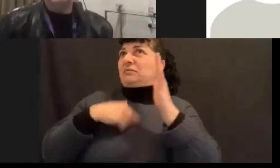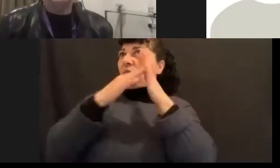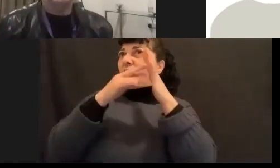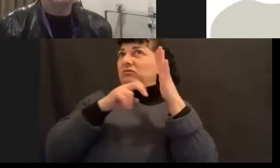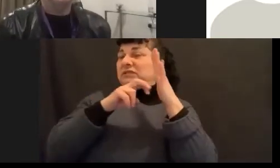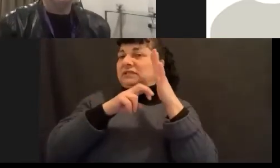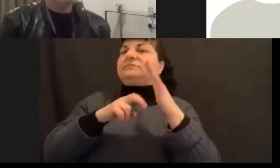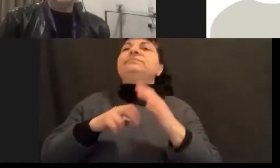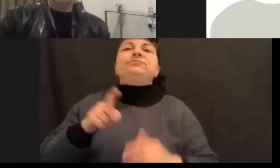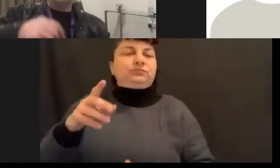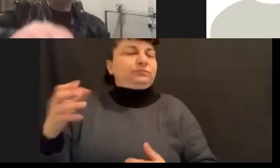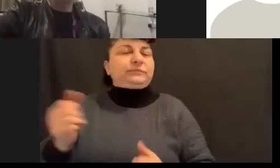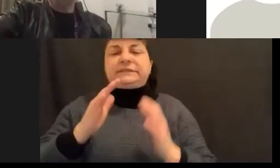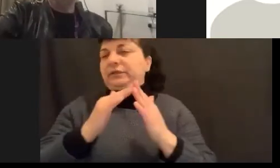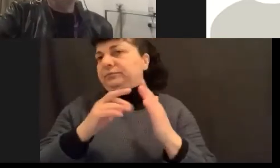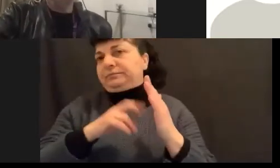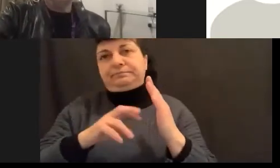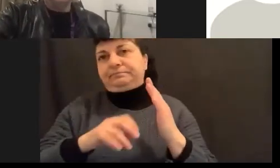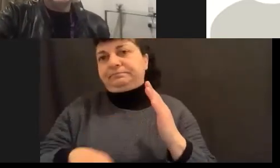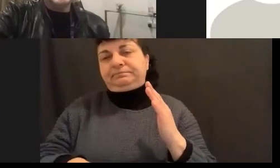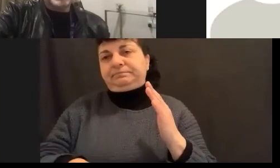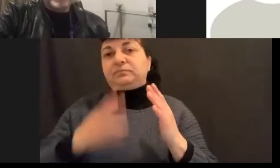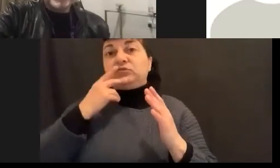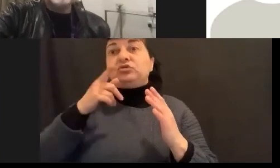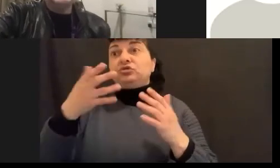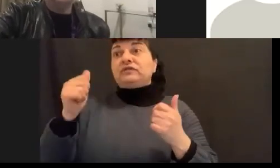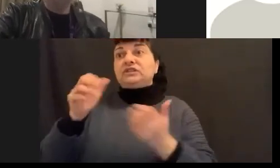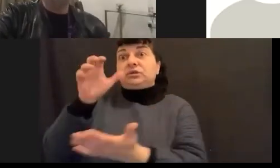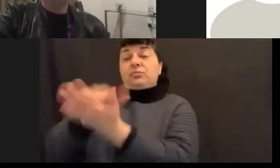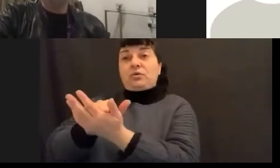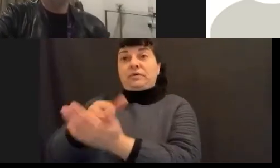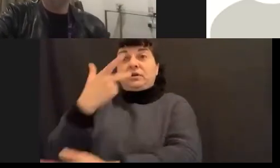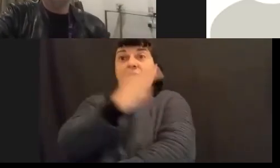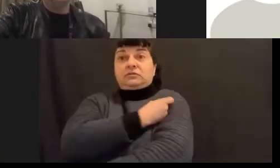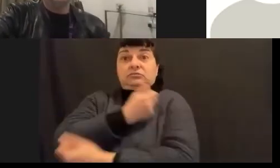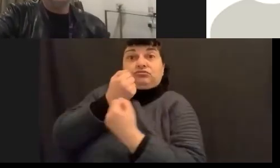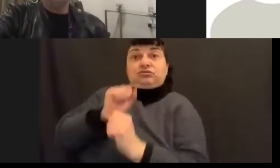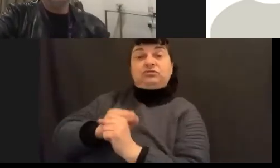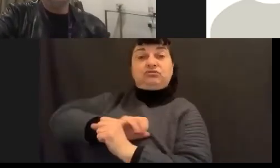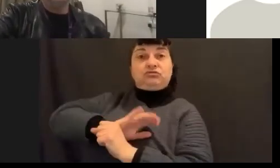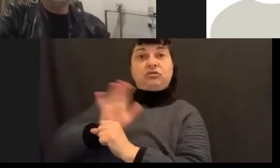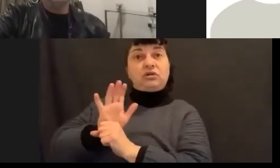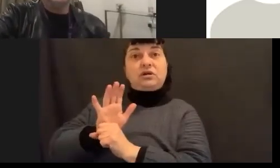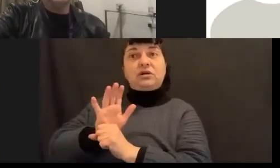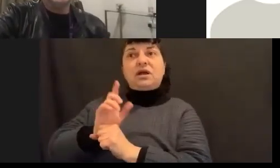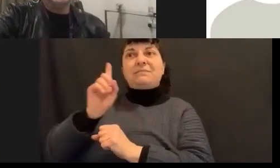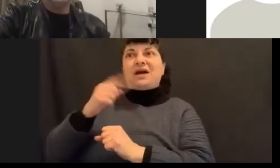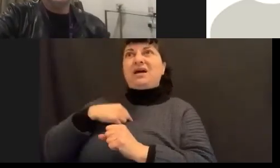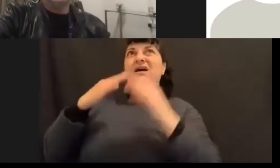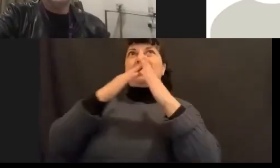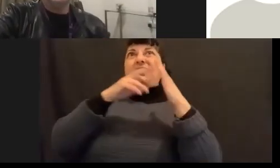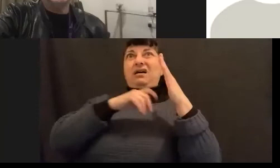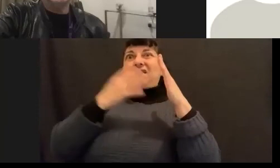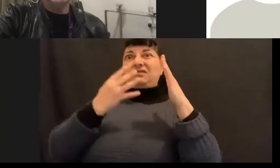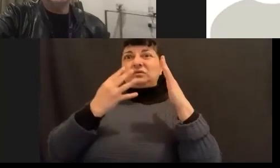at home. That's right. So you will have to postpone your vaccination, because what we don't want is people who are just developing COVID